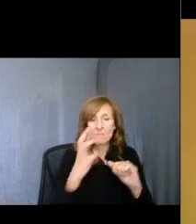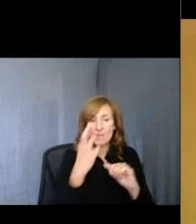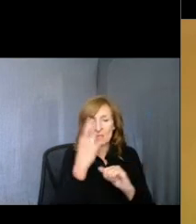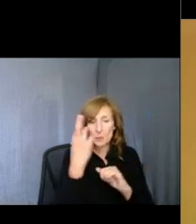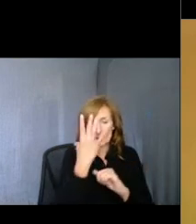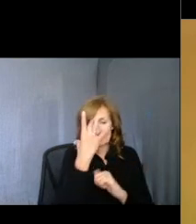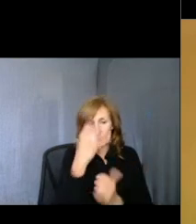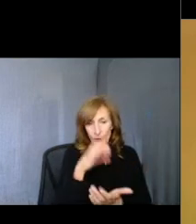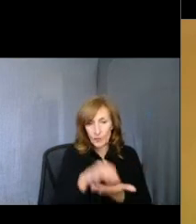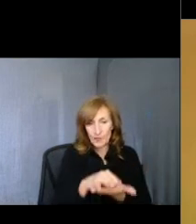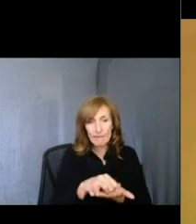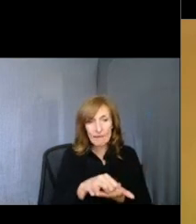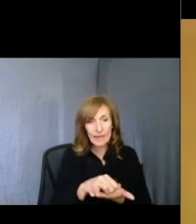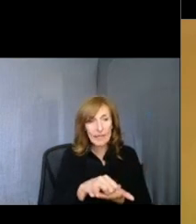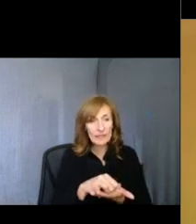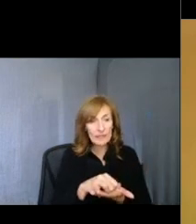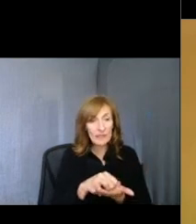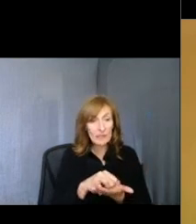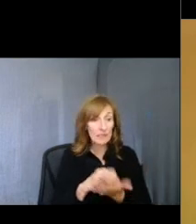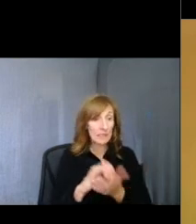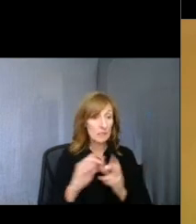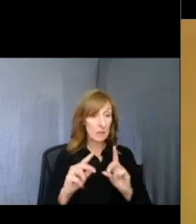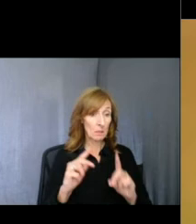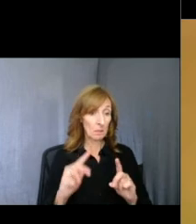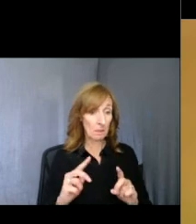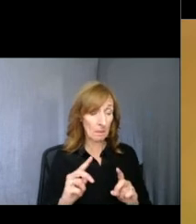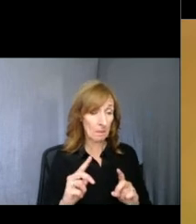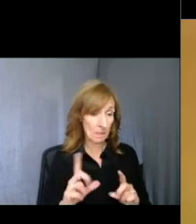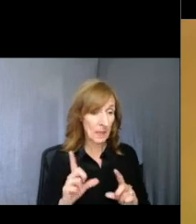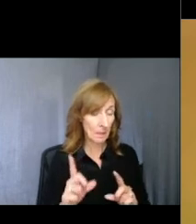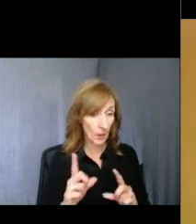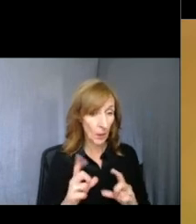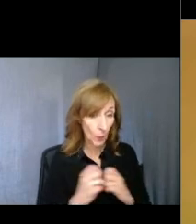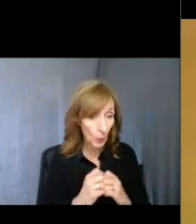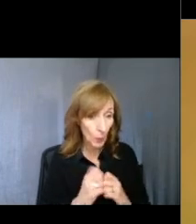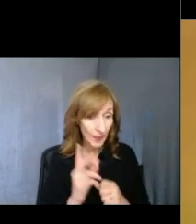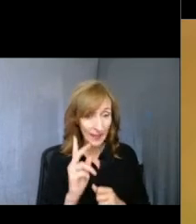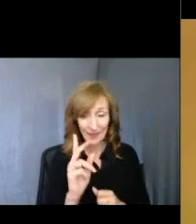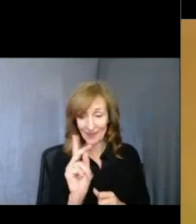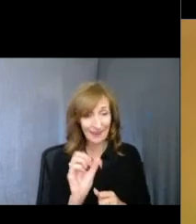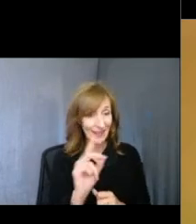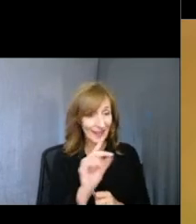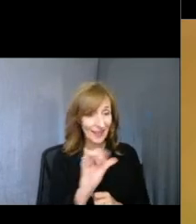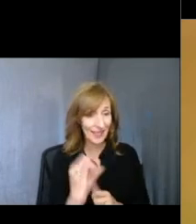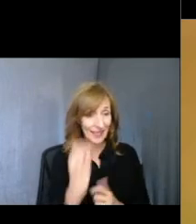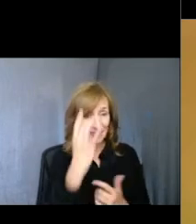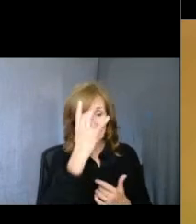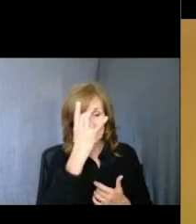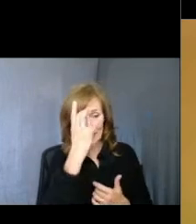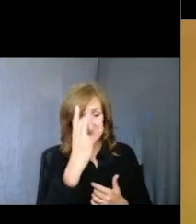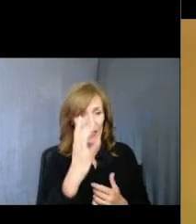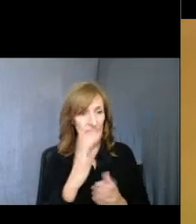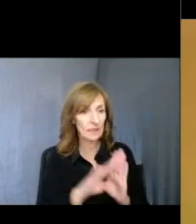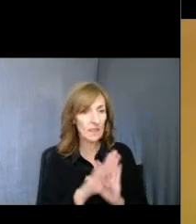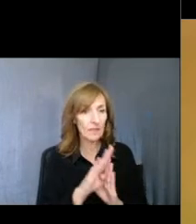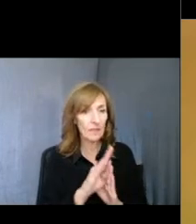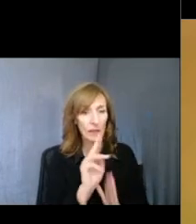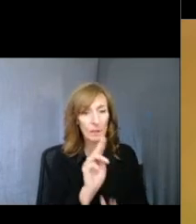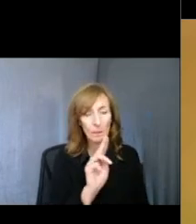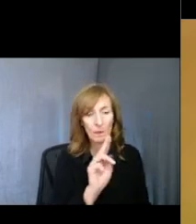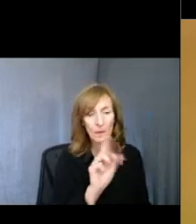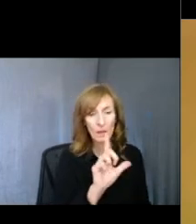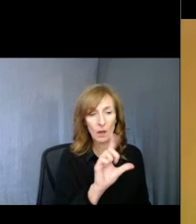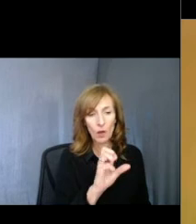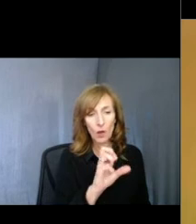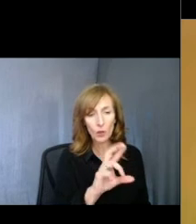is people with kidney disease tend to get ulcers in their stomach, and it contributes to nausea and not wanting to eat, etc.